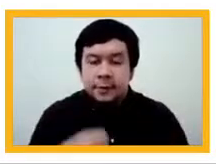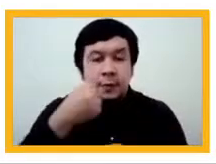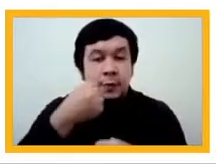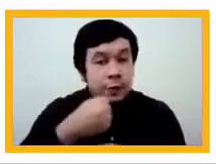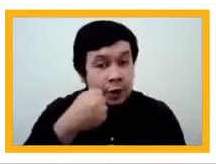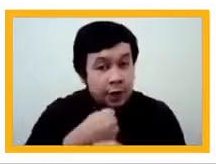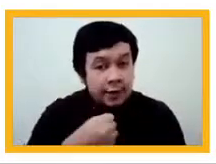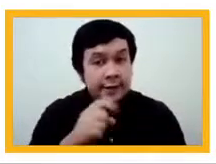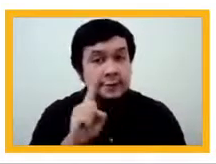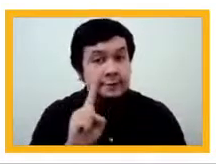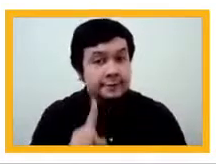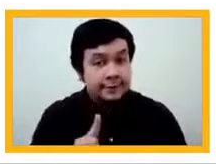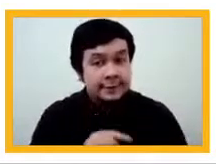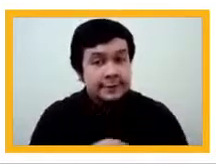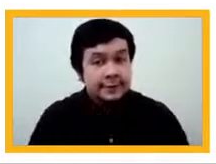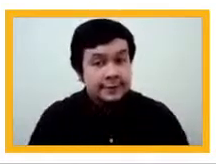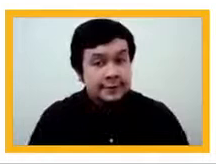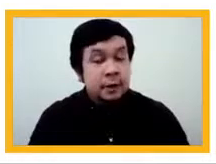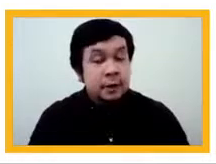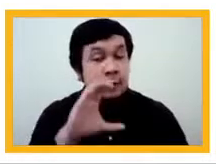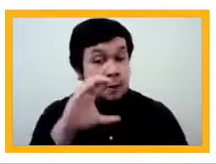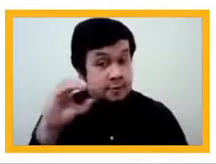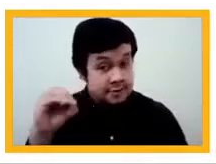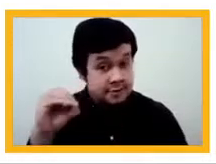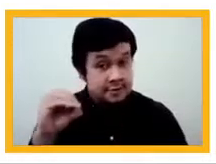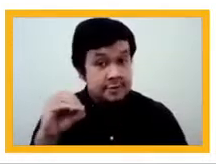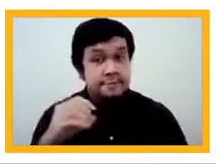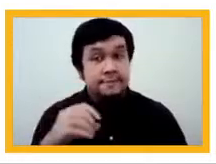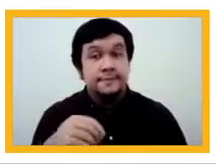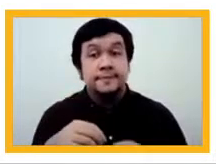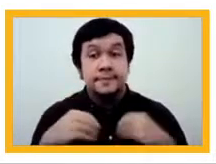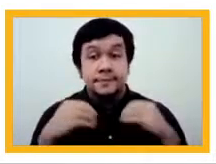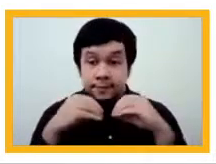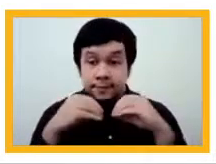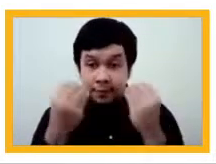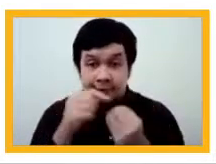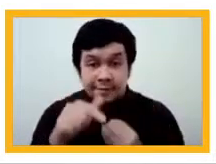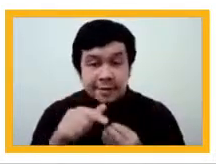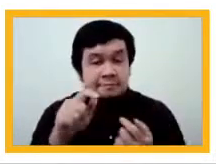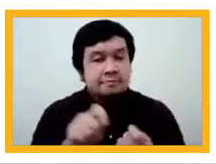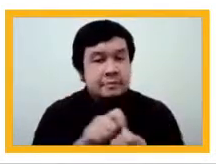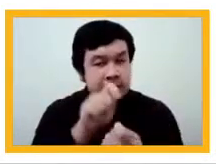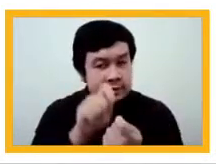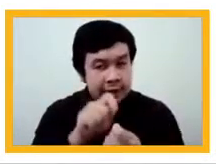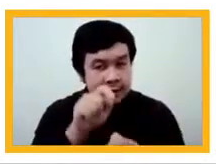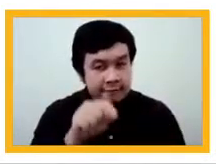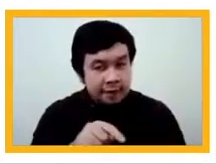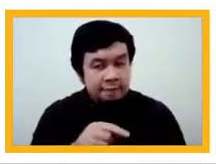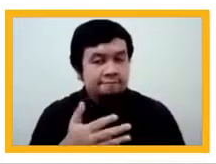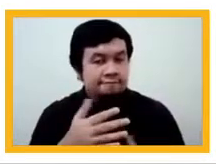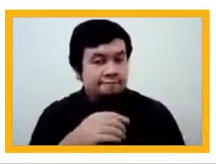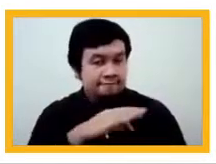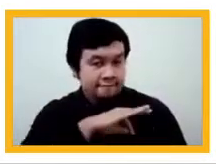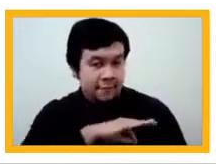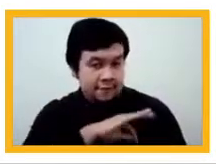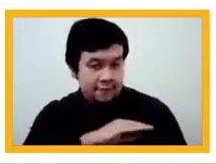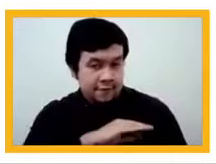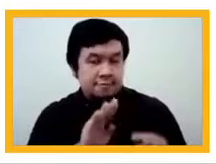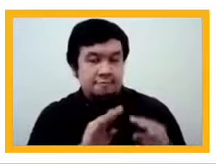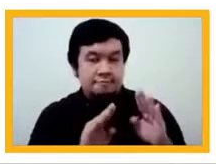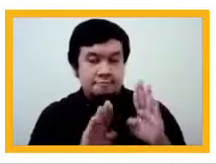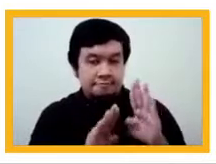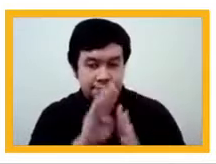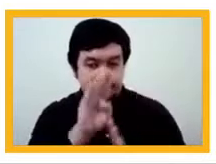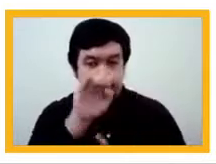Firms would be interested in providing firm-specific training, because that kind of training has no effect on the productivity of